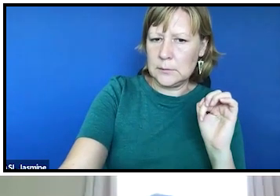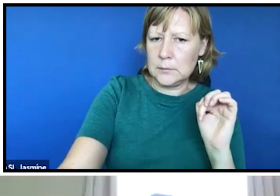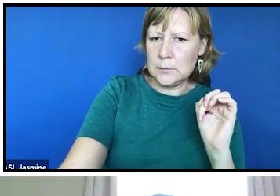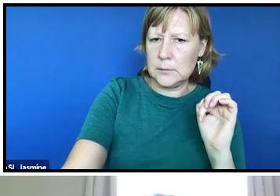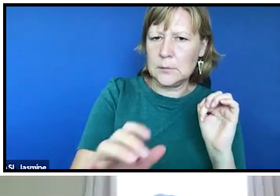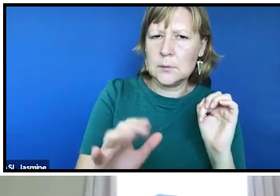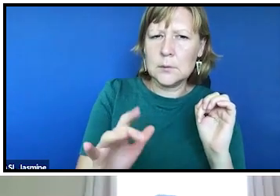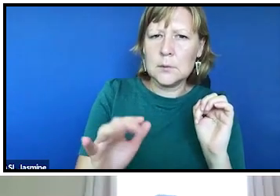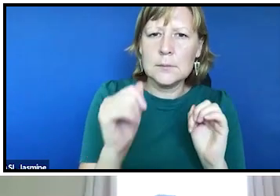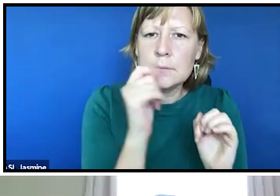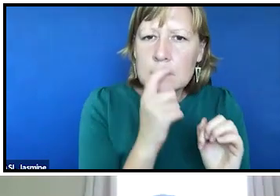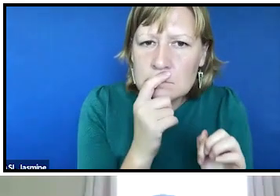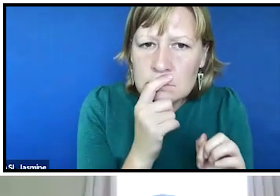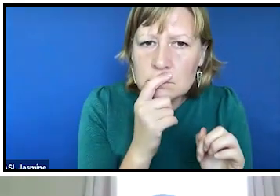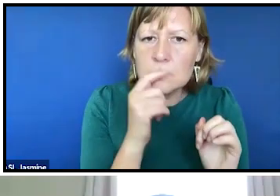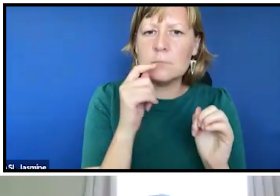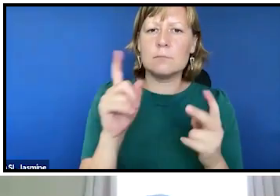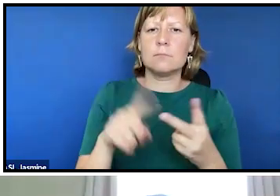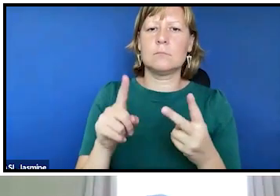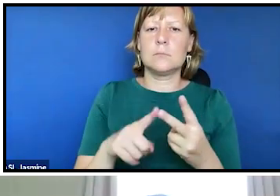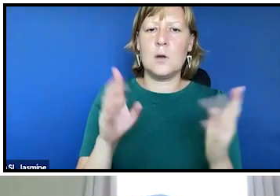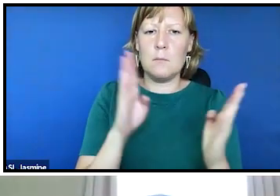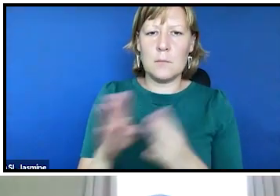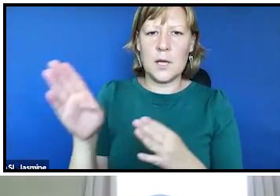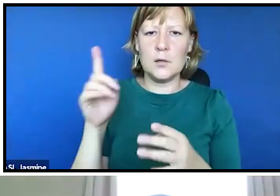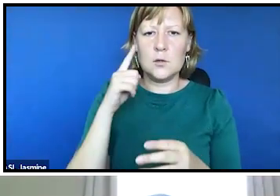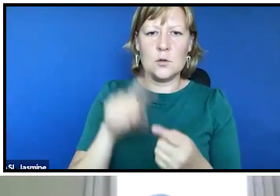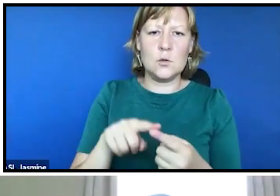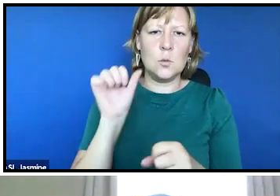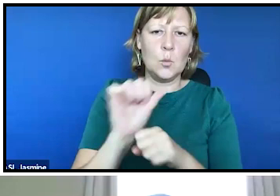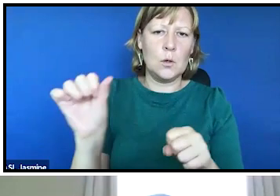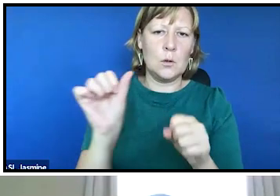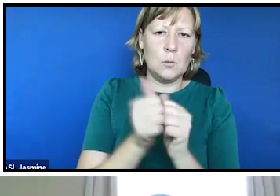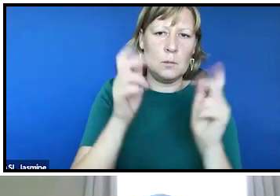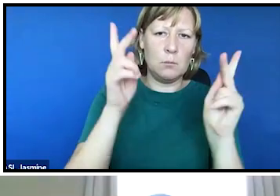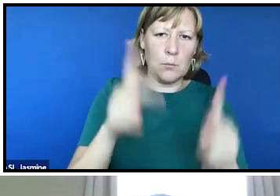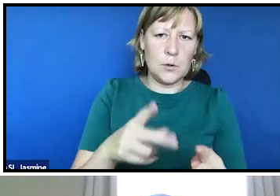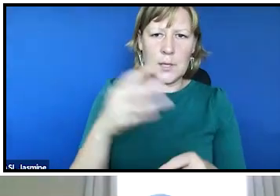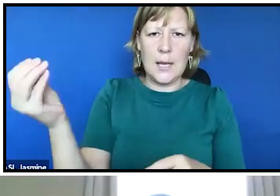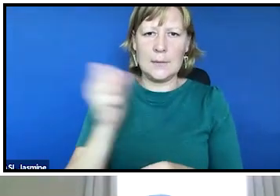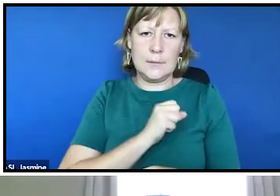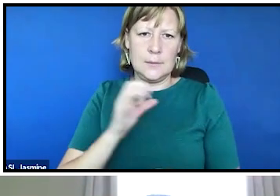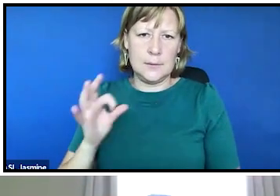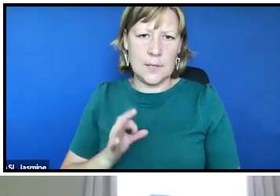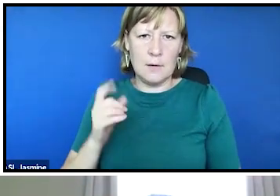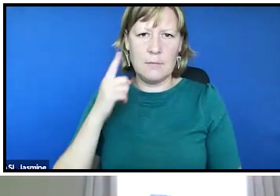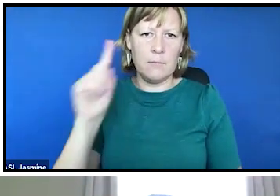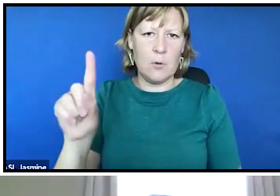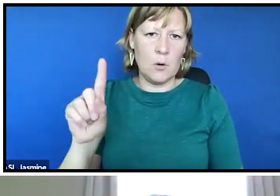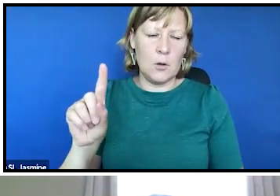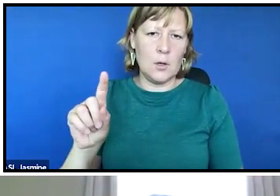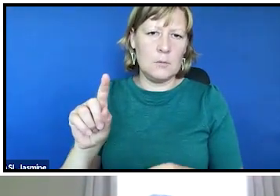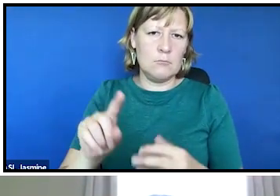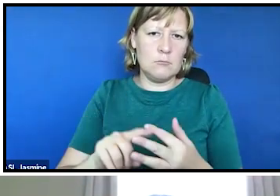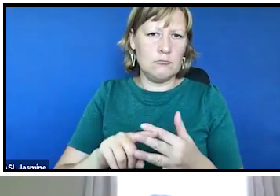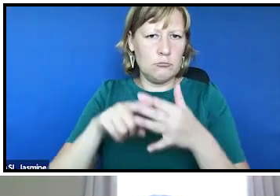And also, is there a plan to work with person and staff to implement recommendations for augmentative